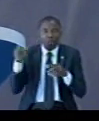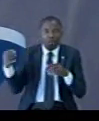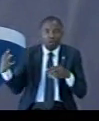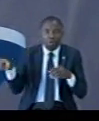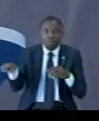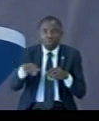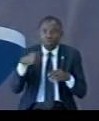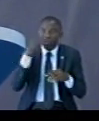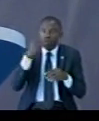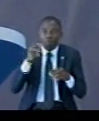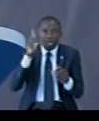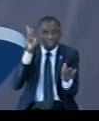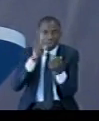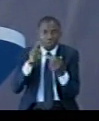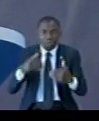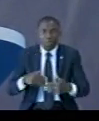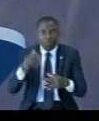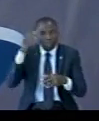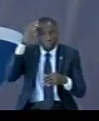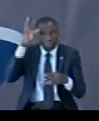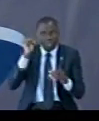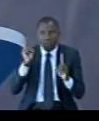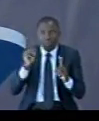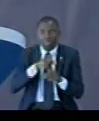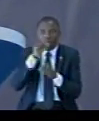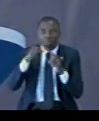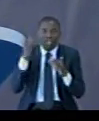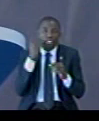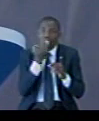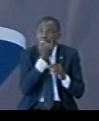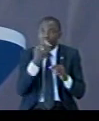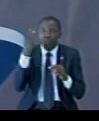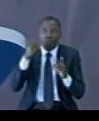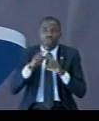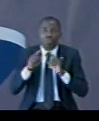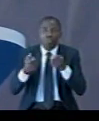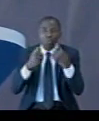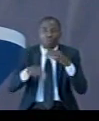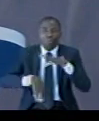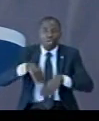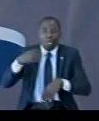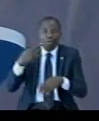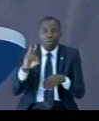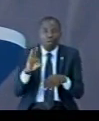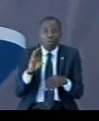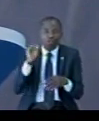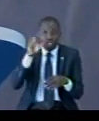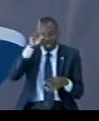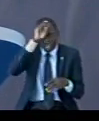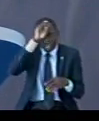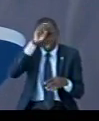When it was time for Israel to come out of Egypt, God found Moses.